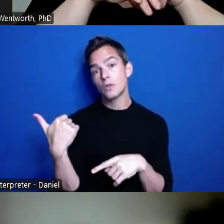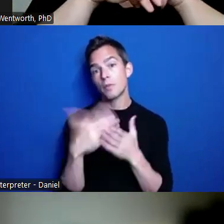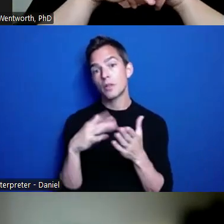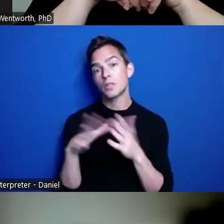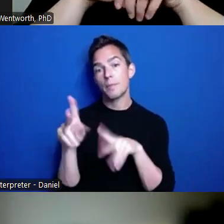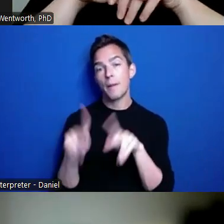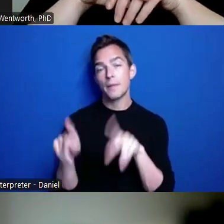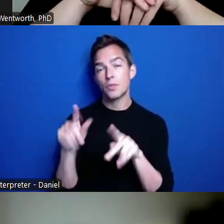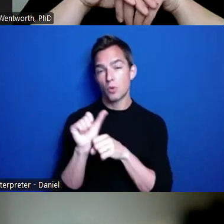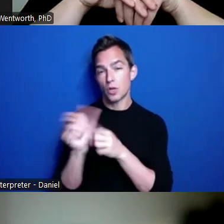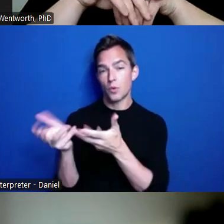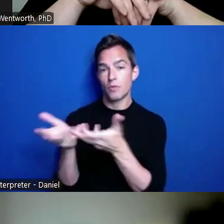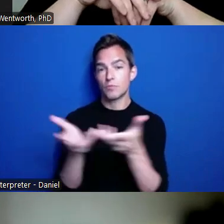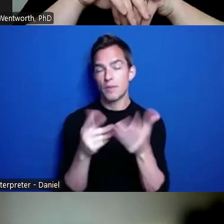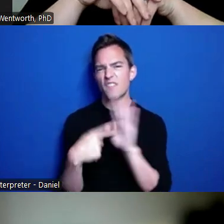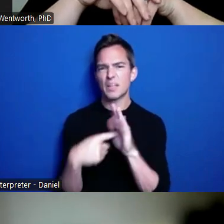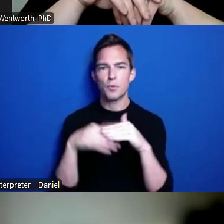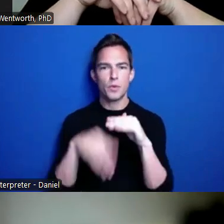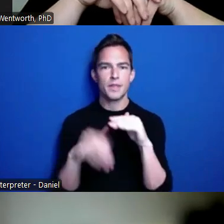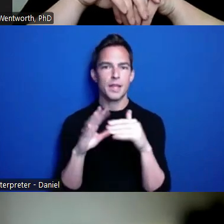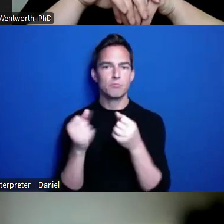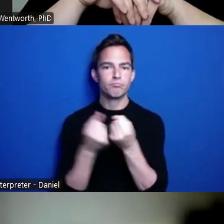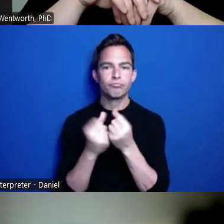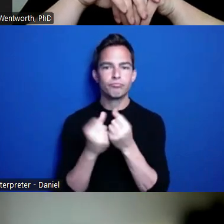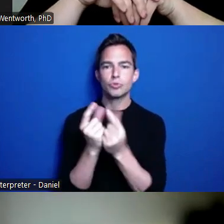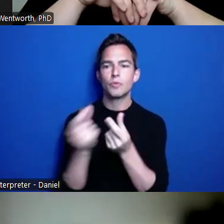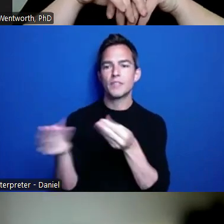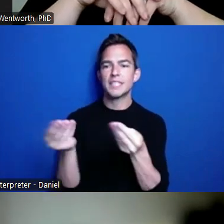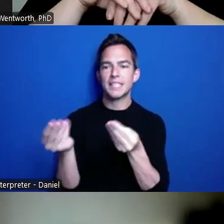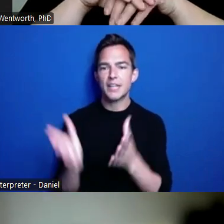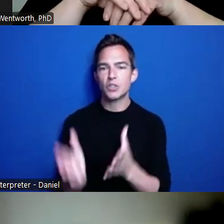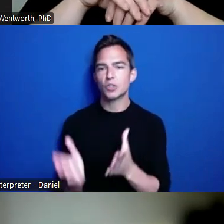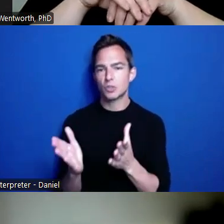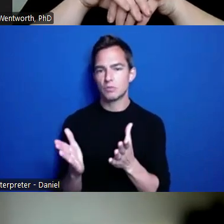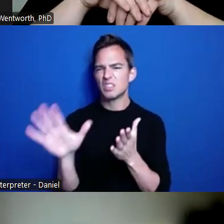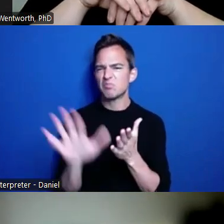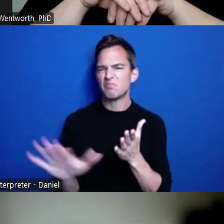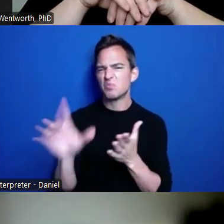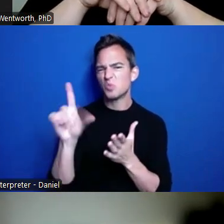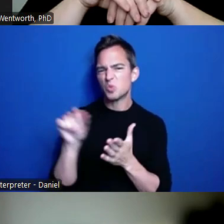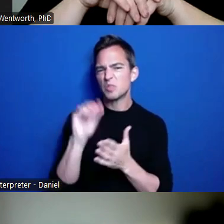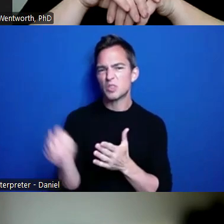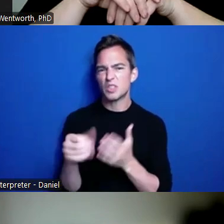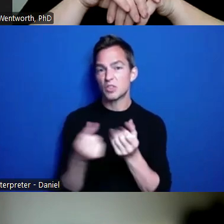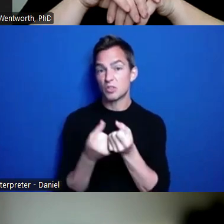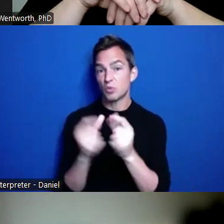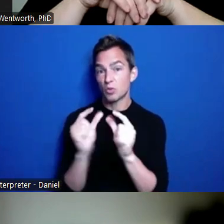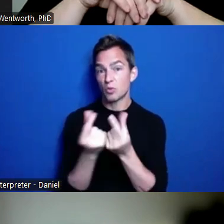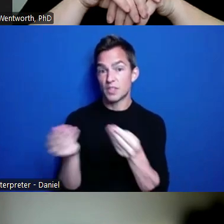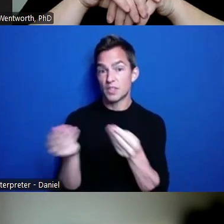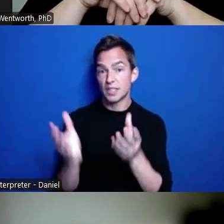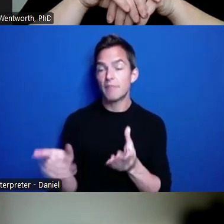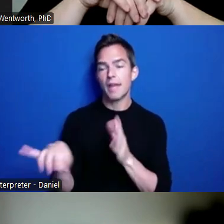population that we're working with, so for example, within our support group facilitators, about 20% of our support group facilitators